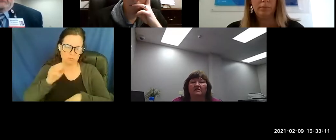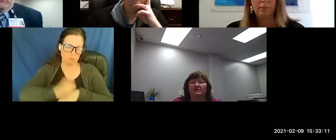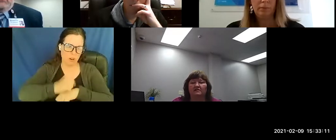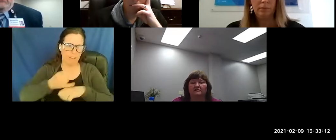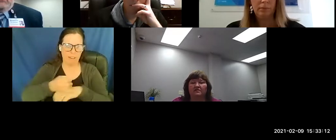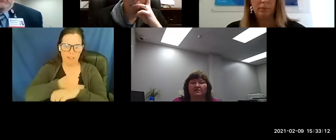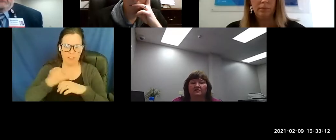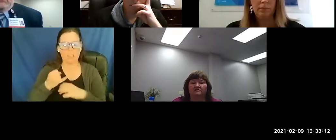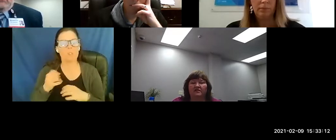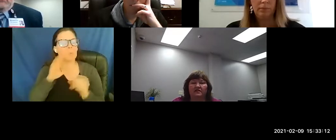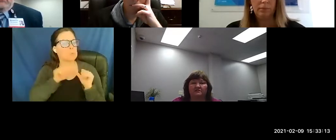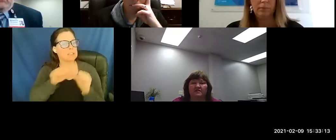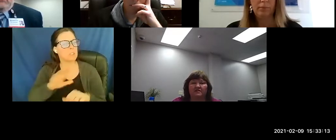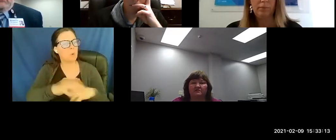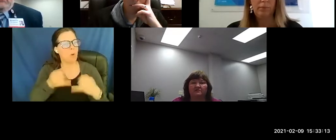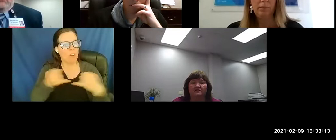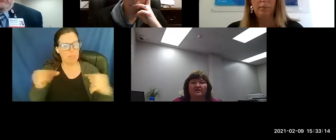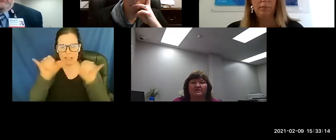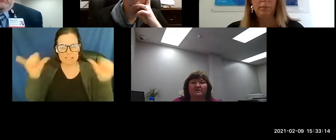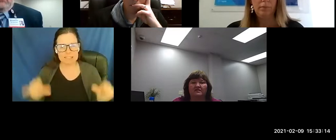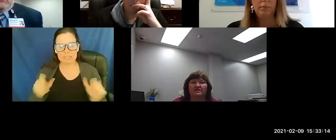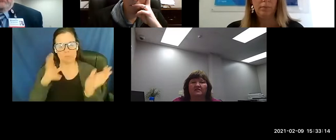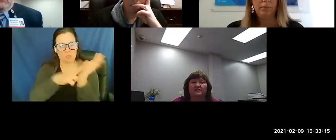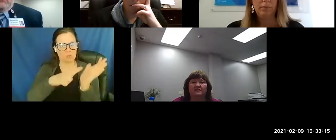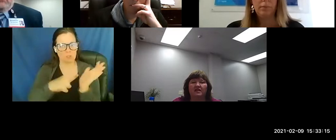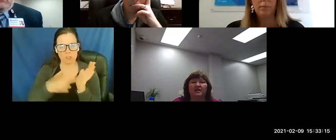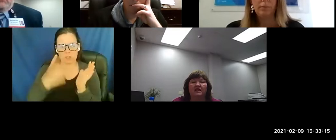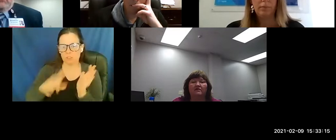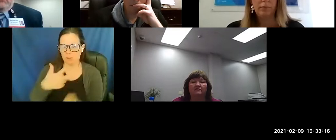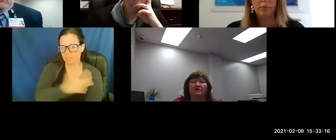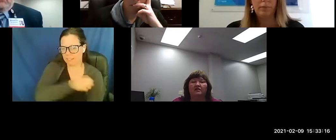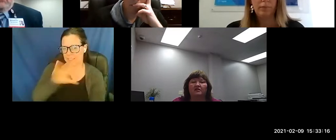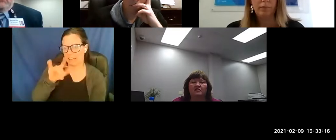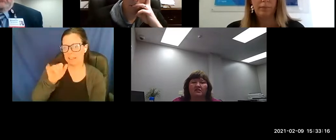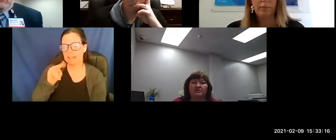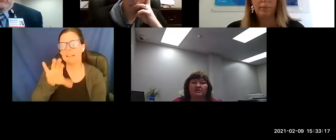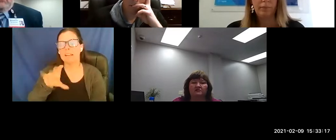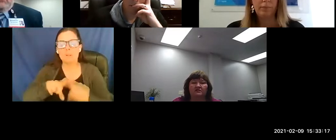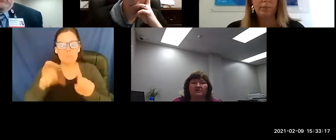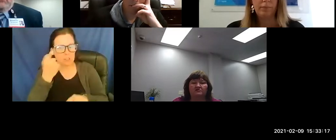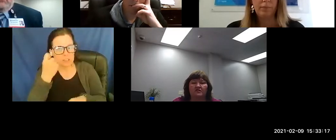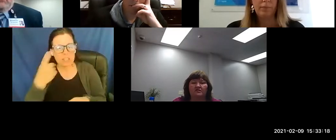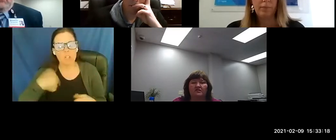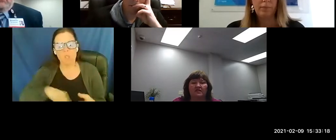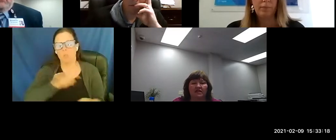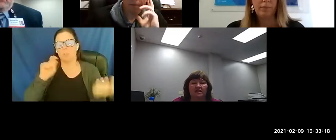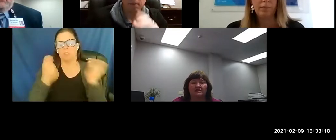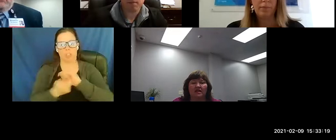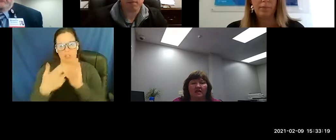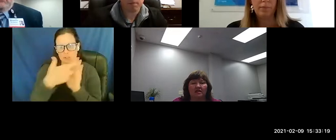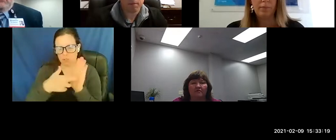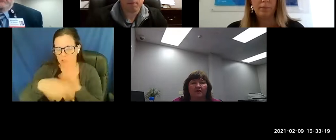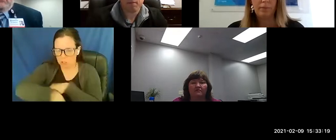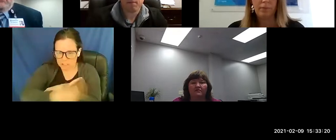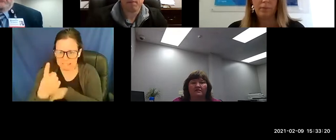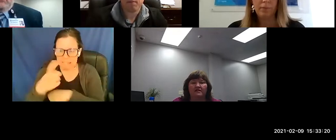online system to register for the time slots for our vaccination clinics. However, we are changing the registration day and